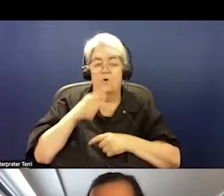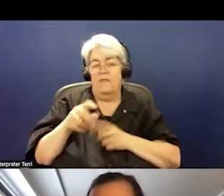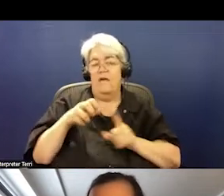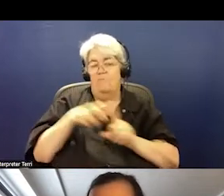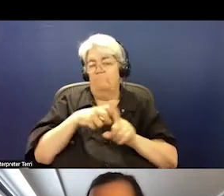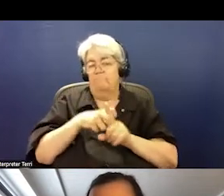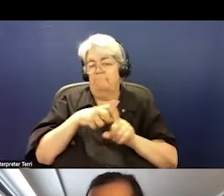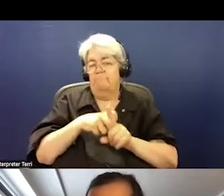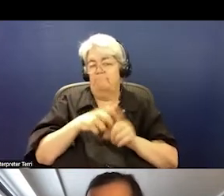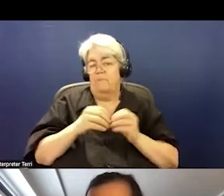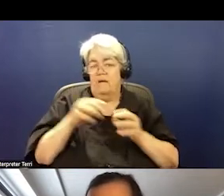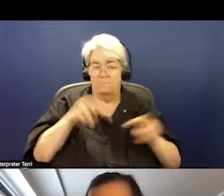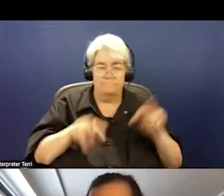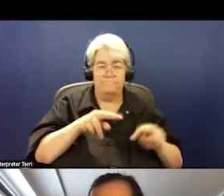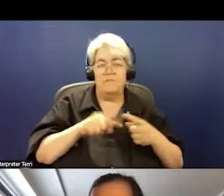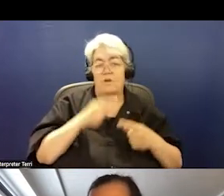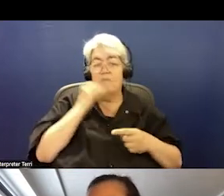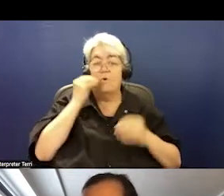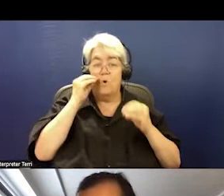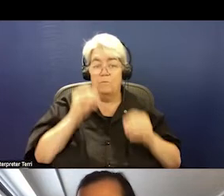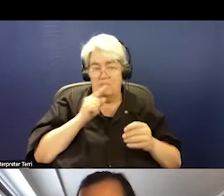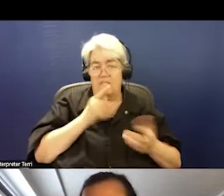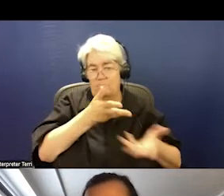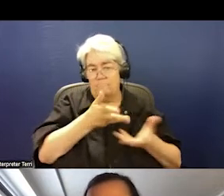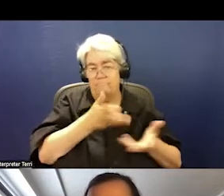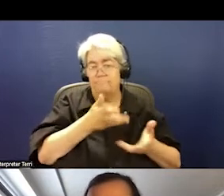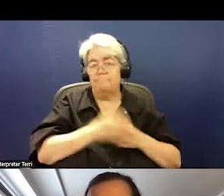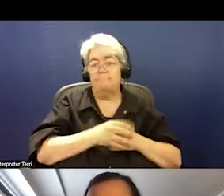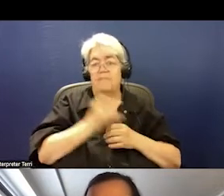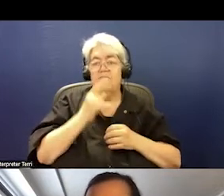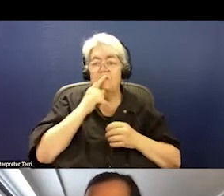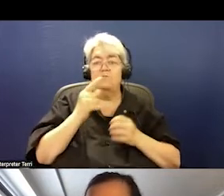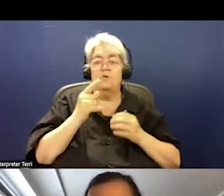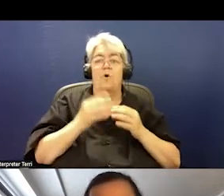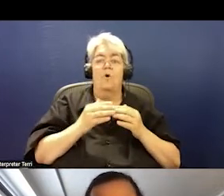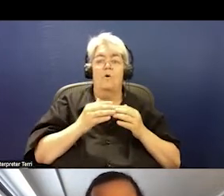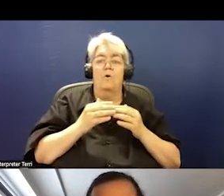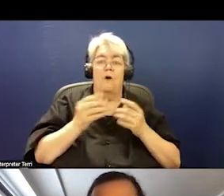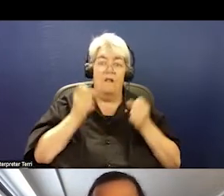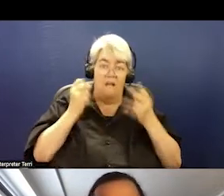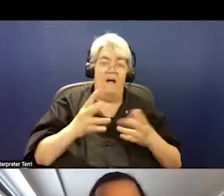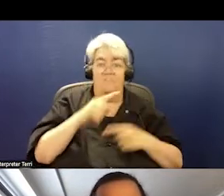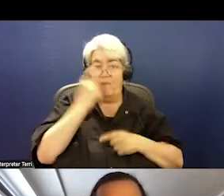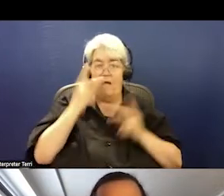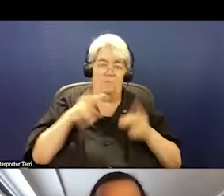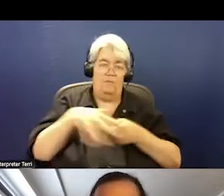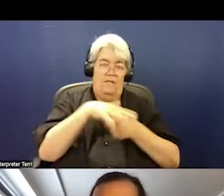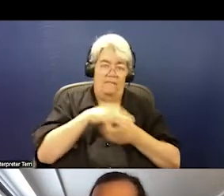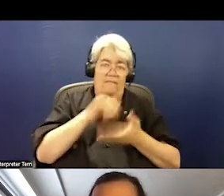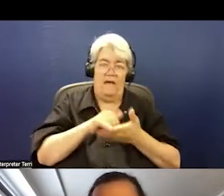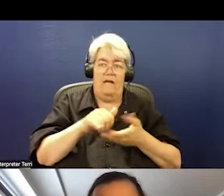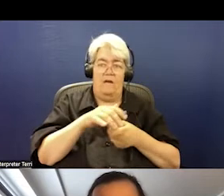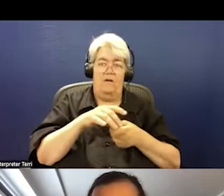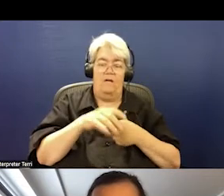by focusing on people who are experiencing homelessness, where there's an overrepresentation of Black and African American folks who are